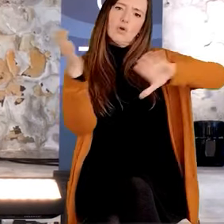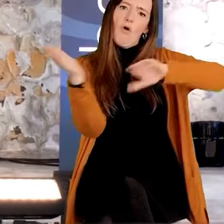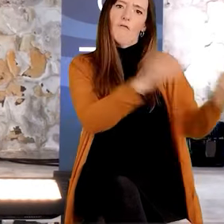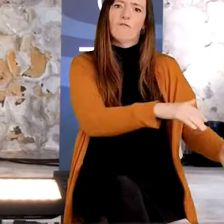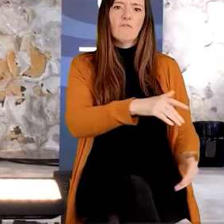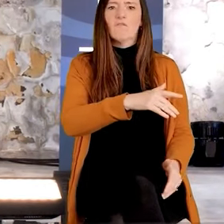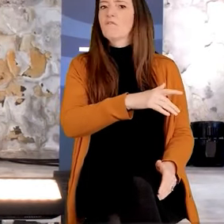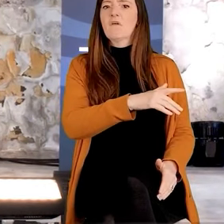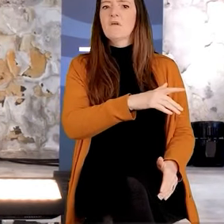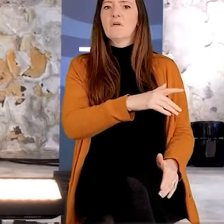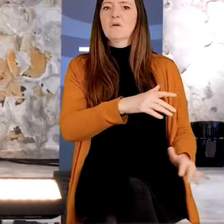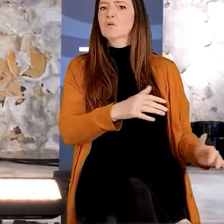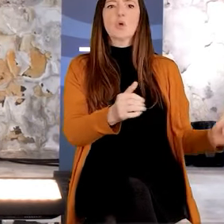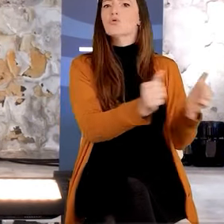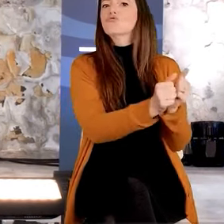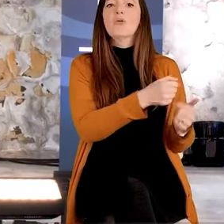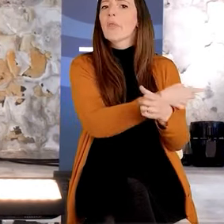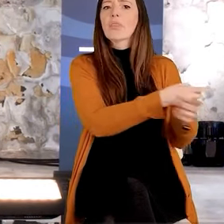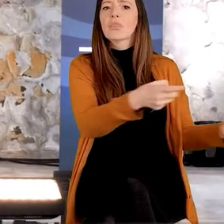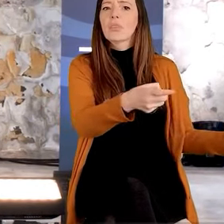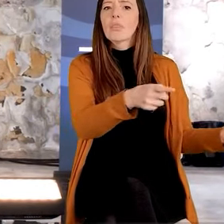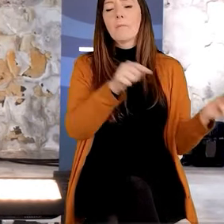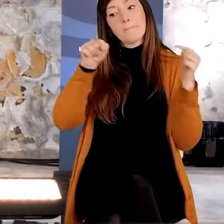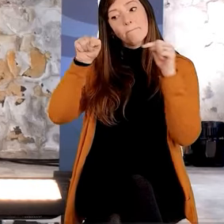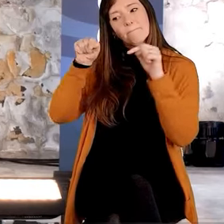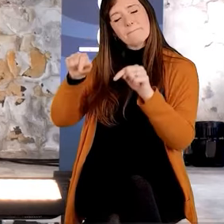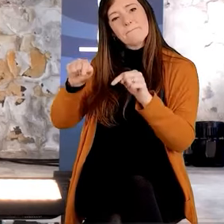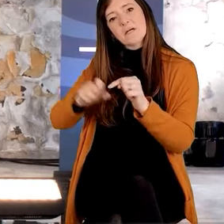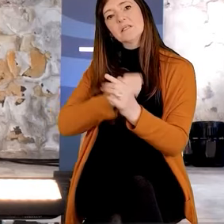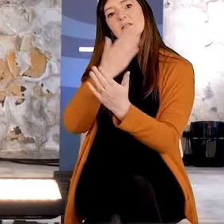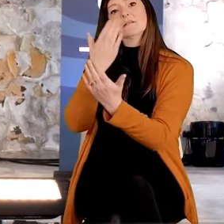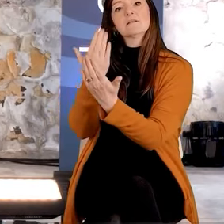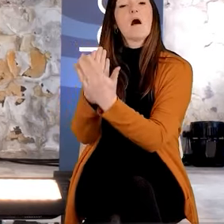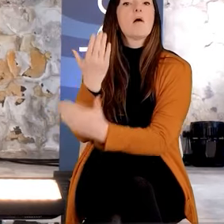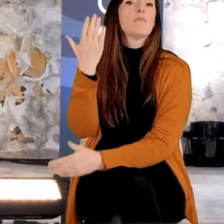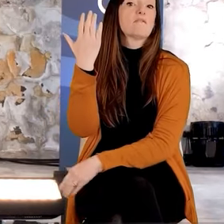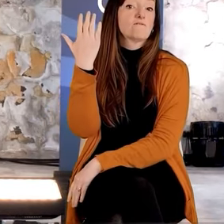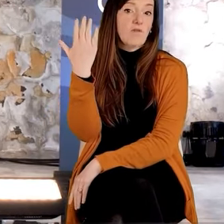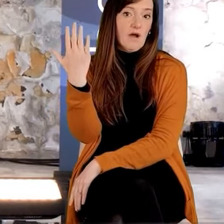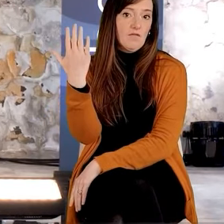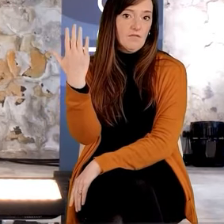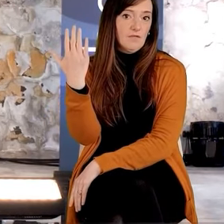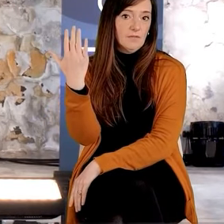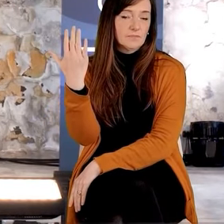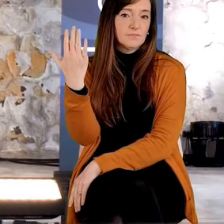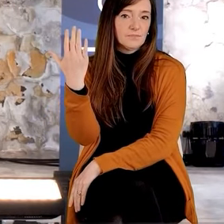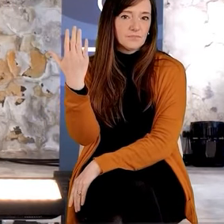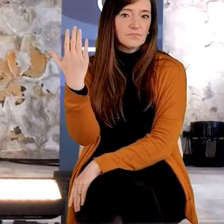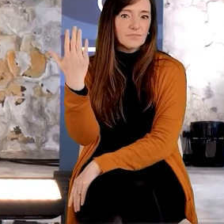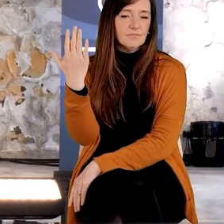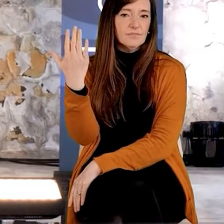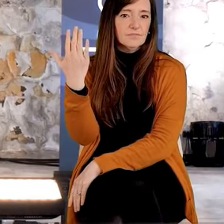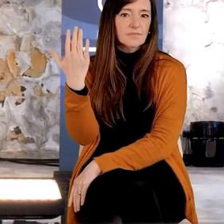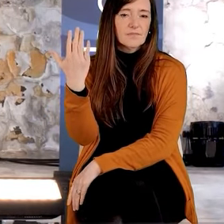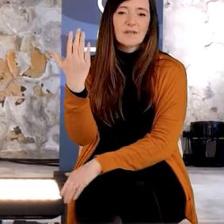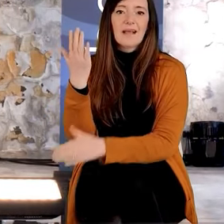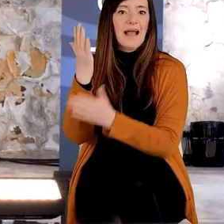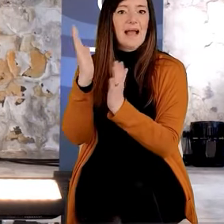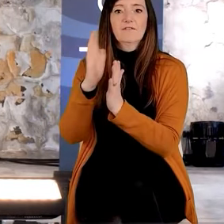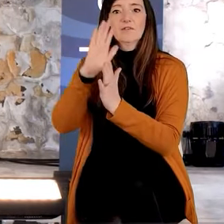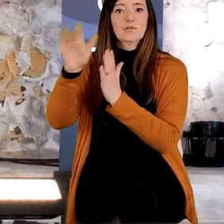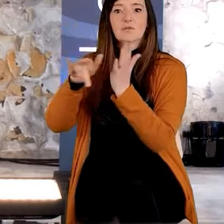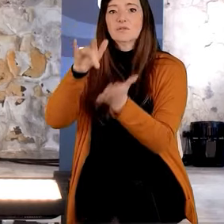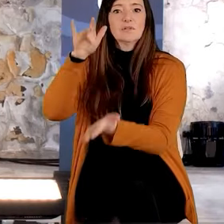don't approve of bad people. Now, this psalm, Psalm 5, doesn't make any